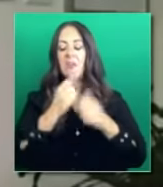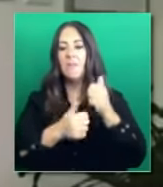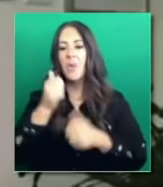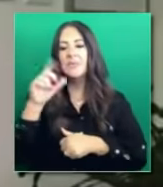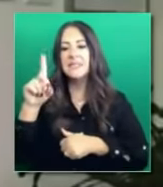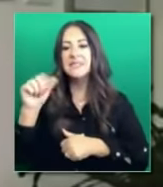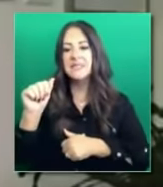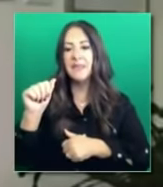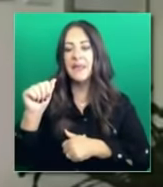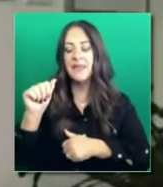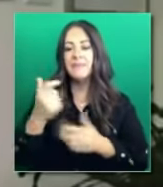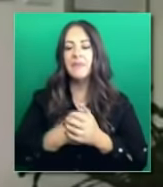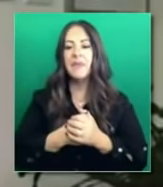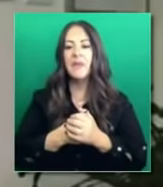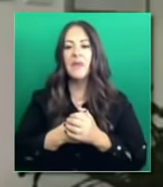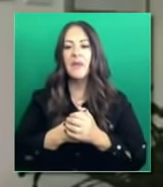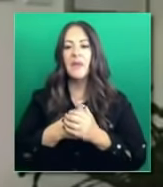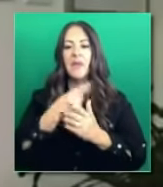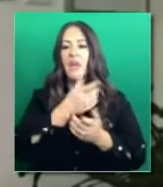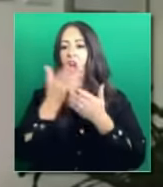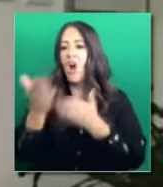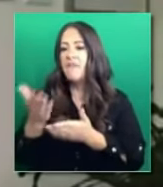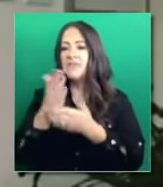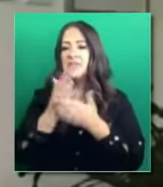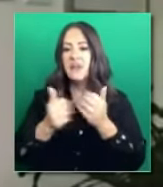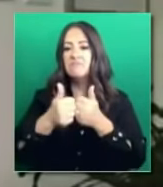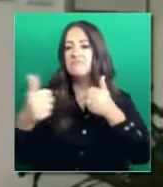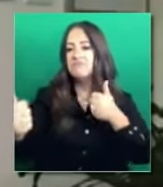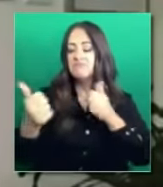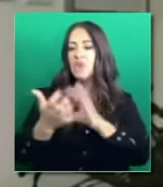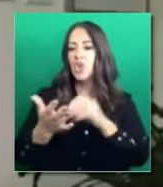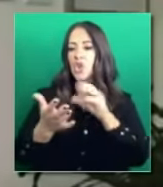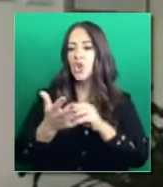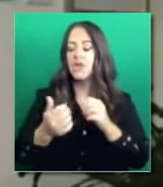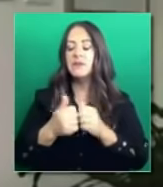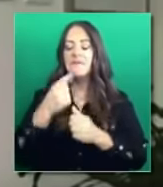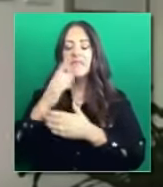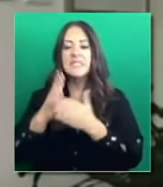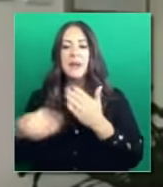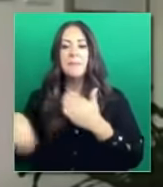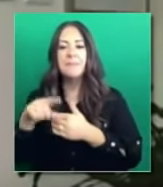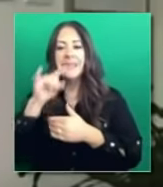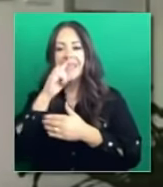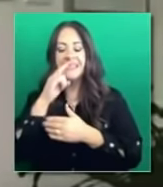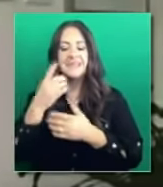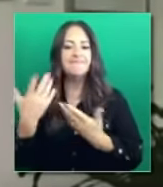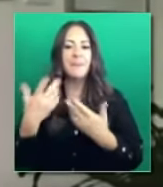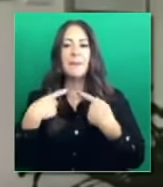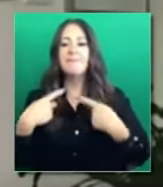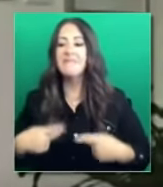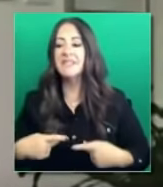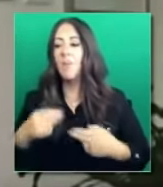offered instruction come back. There are some children for whom there are physical or